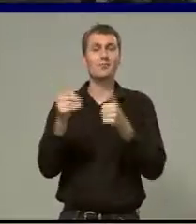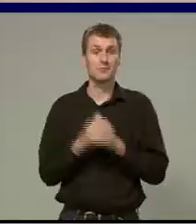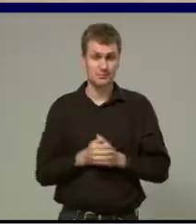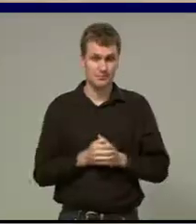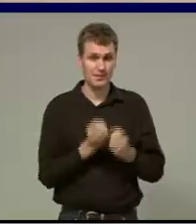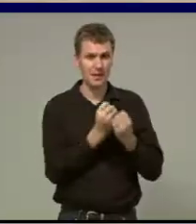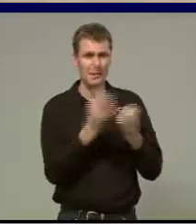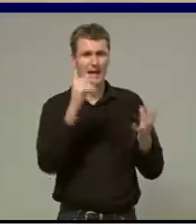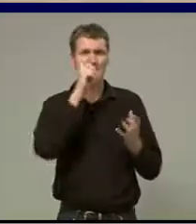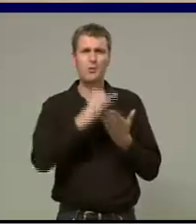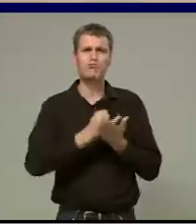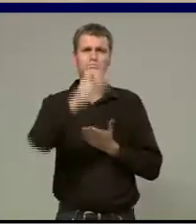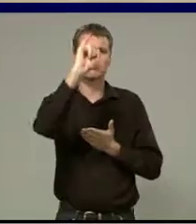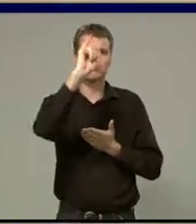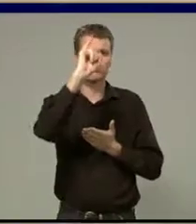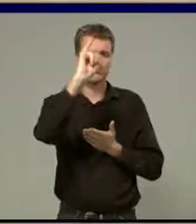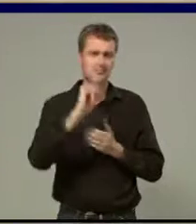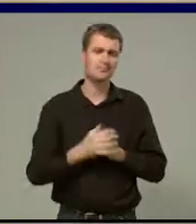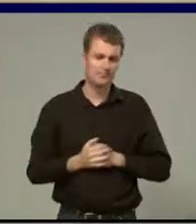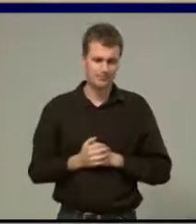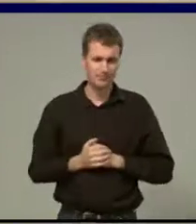against. Well done.